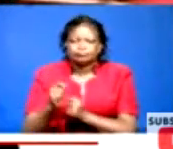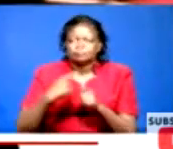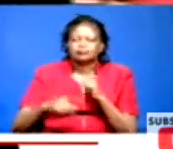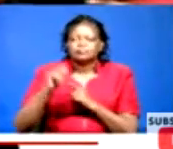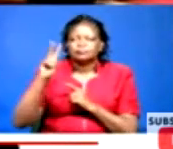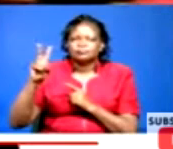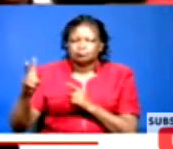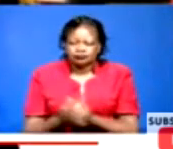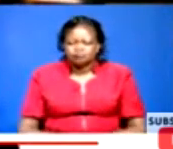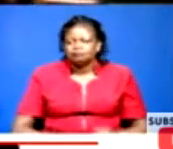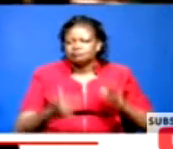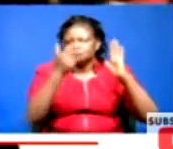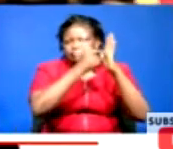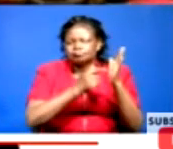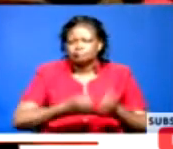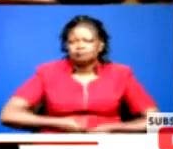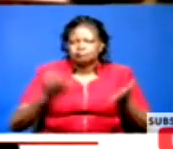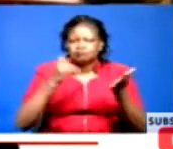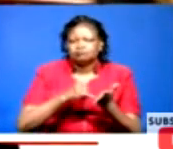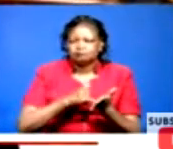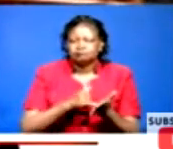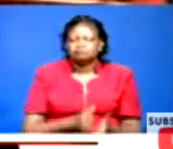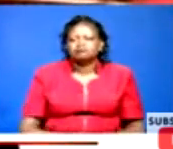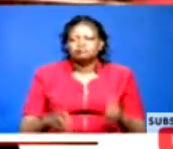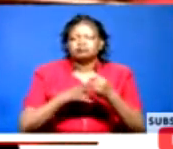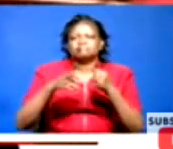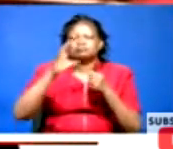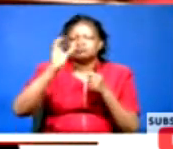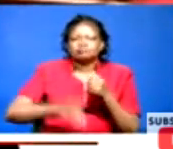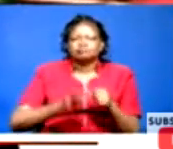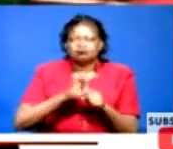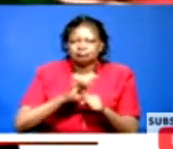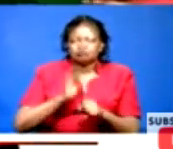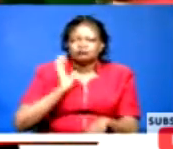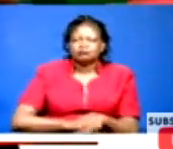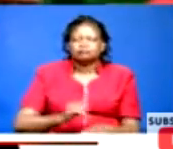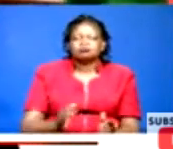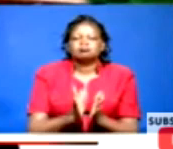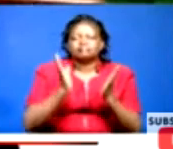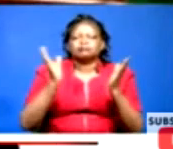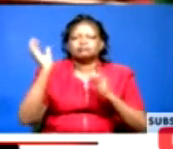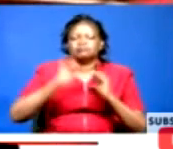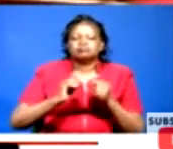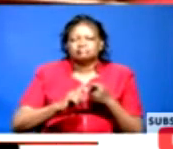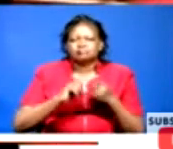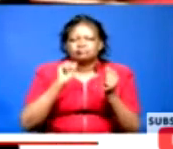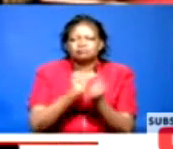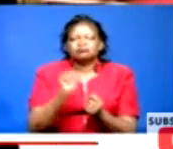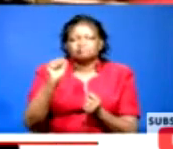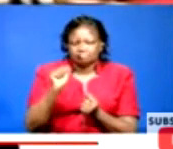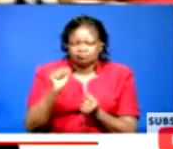the criteria for distribution includes 70% votes secured in general election, 15% based